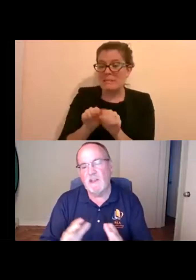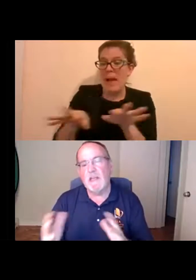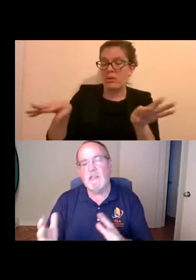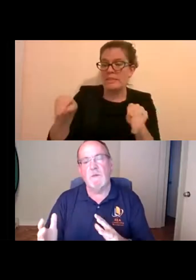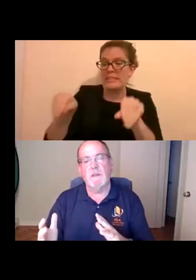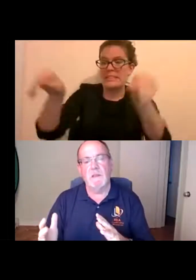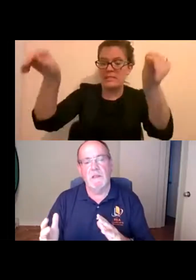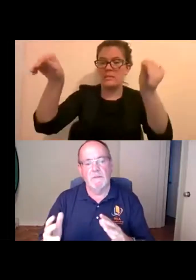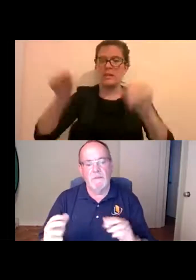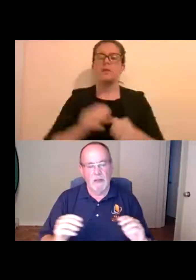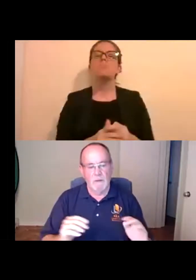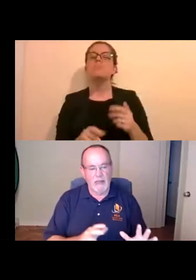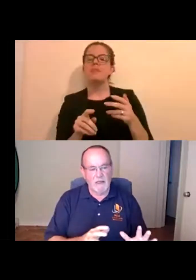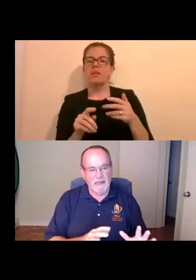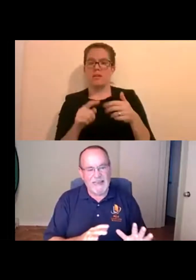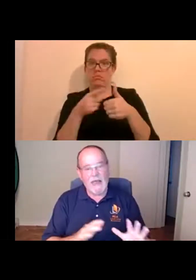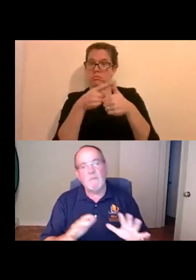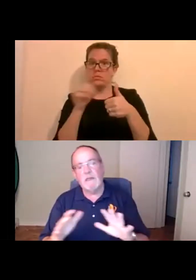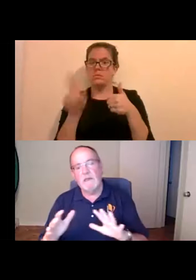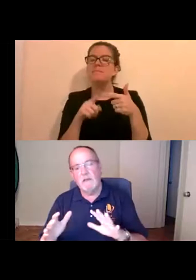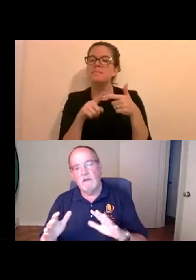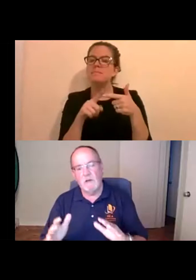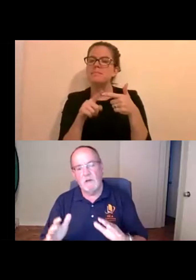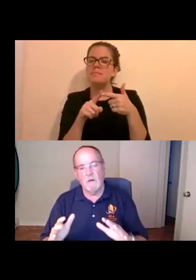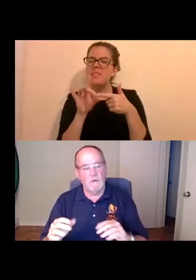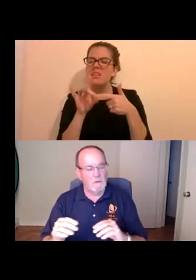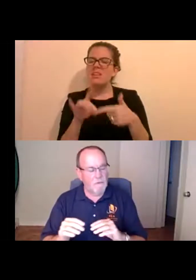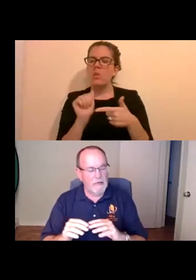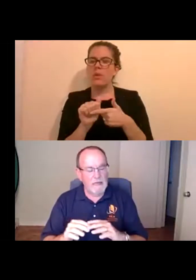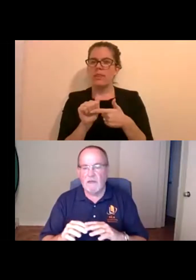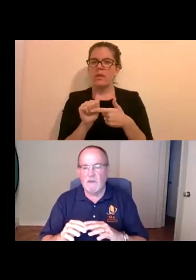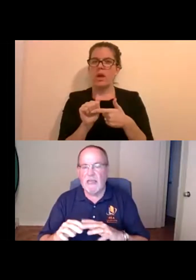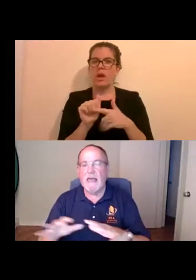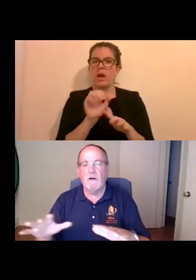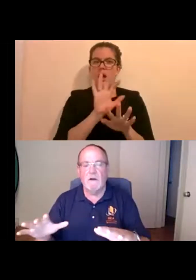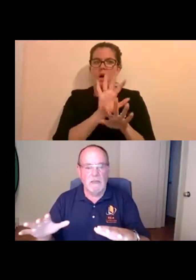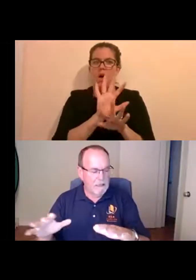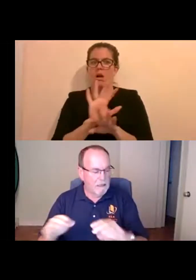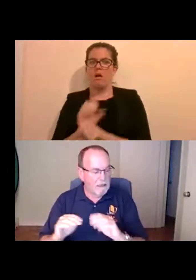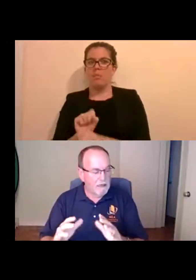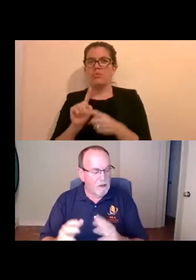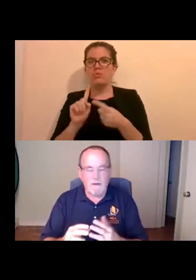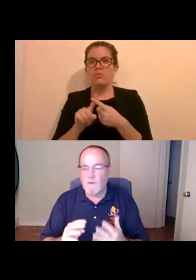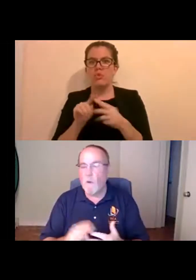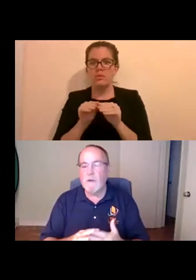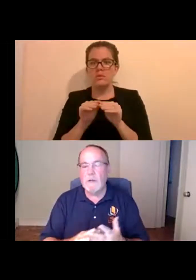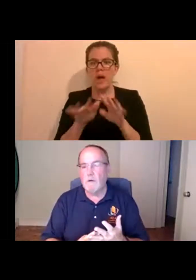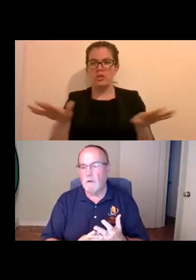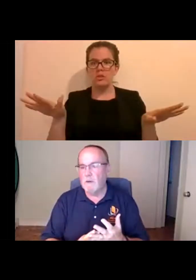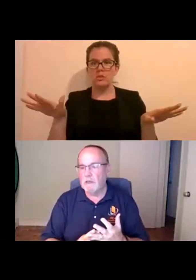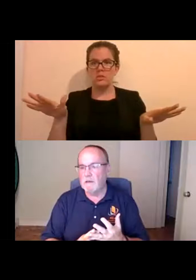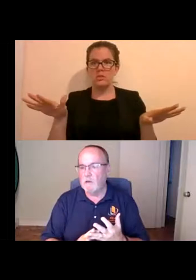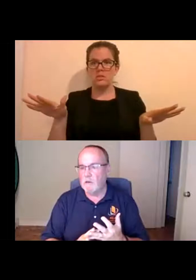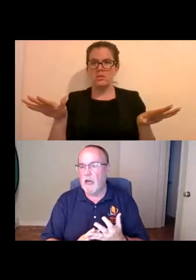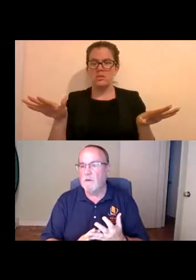the adjustment, about adapting to being scattered. And I looked at 4 people